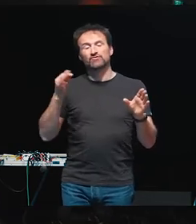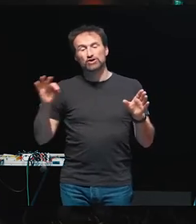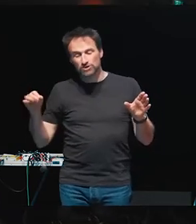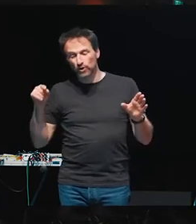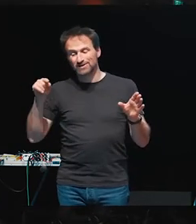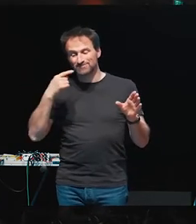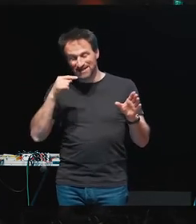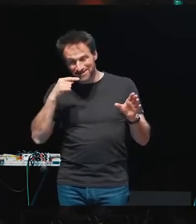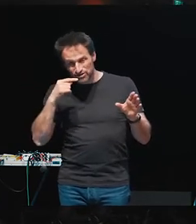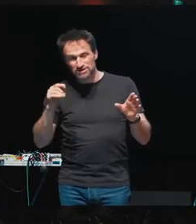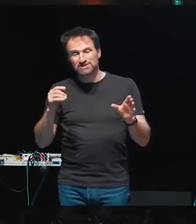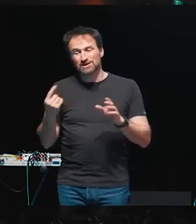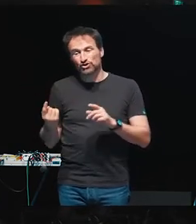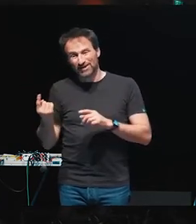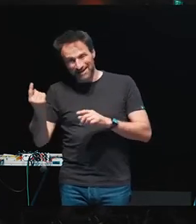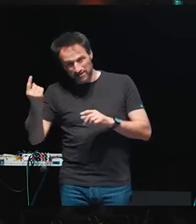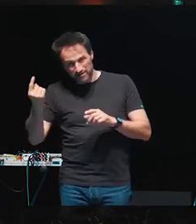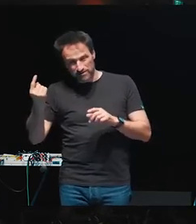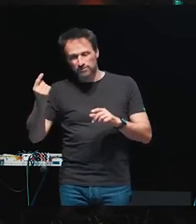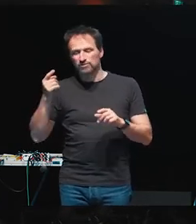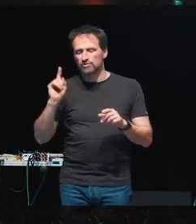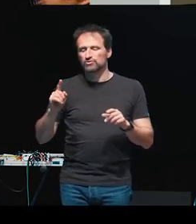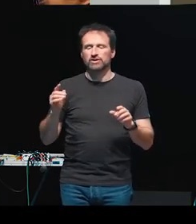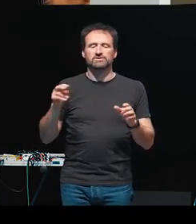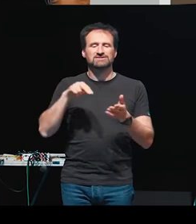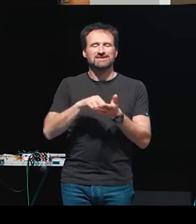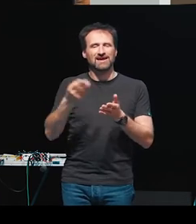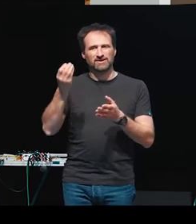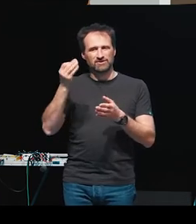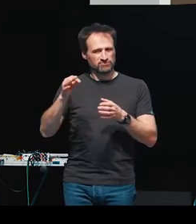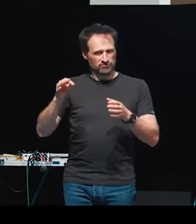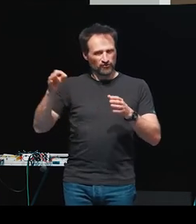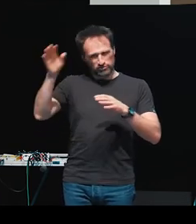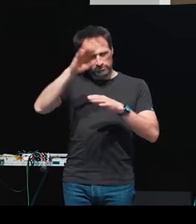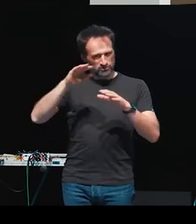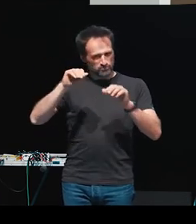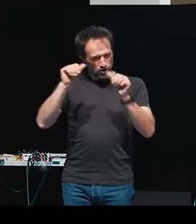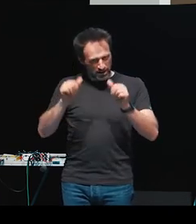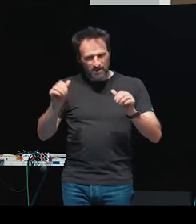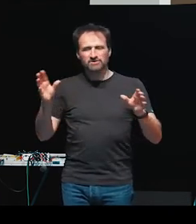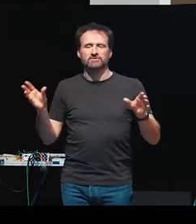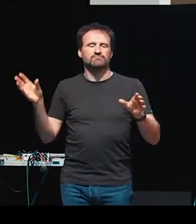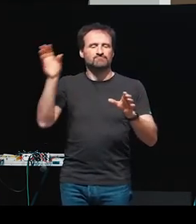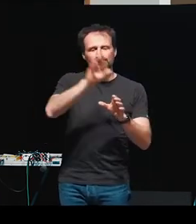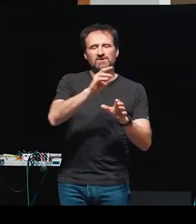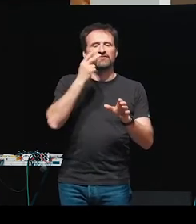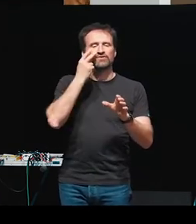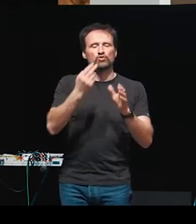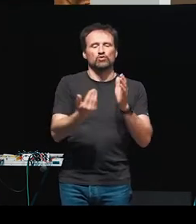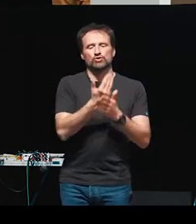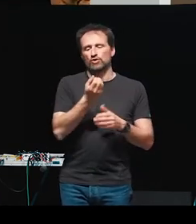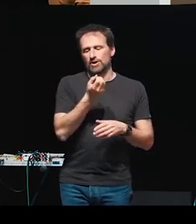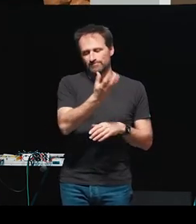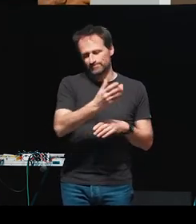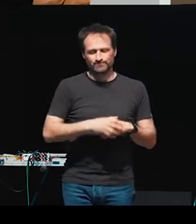triggered and the current state of the world, returns the new state. So for example, here's a